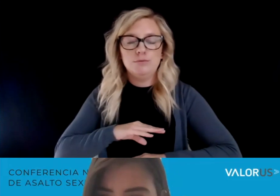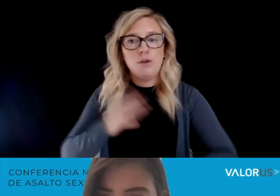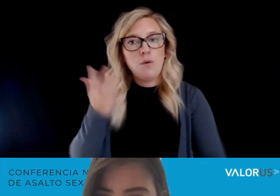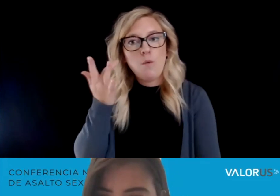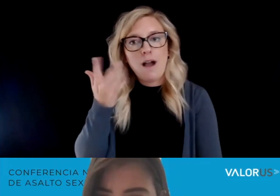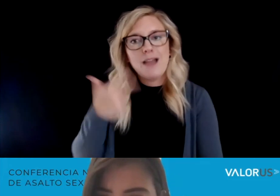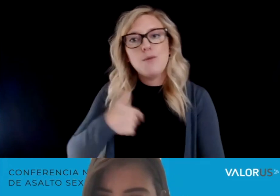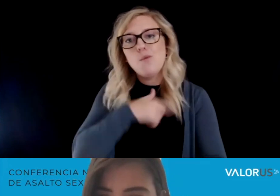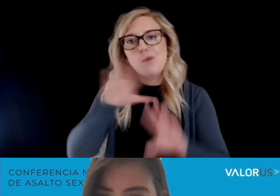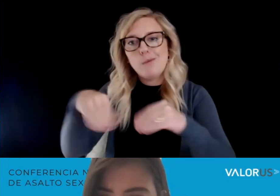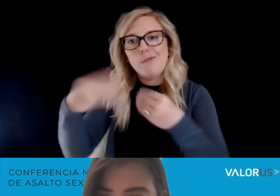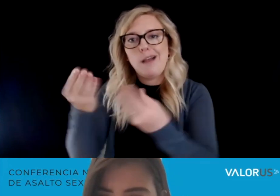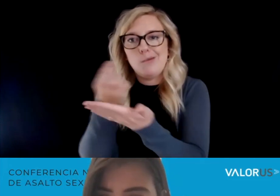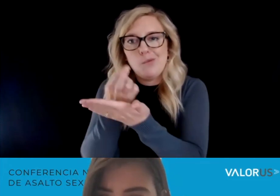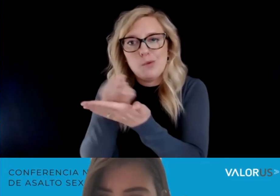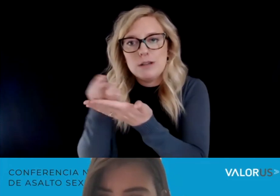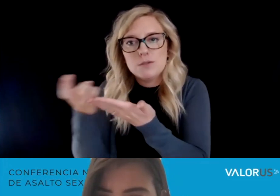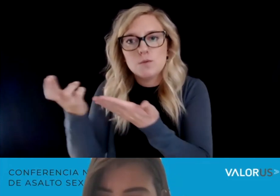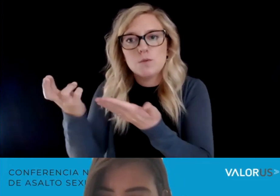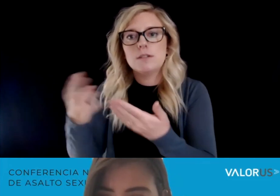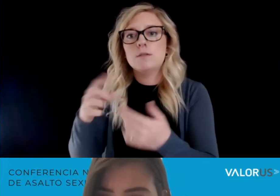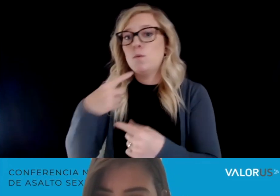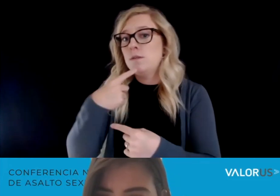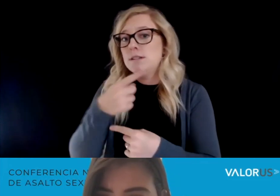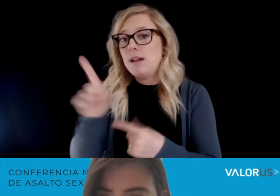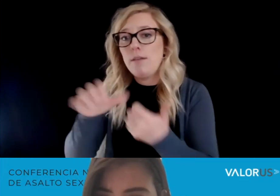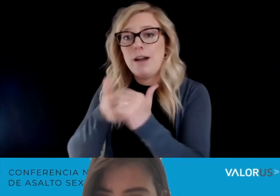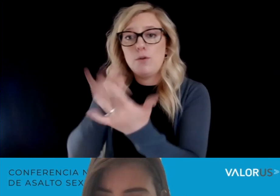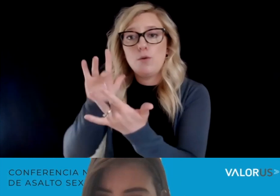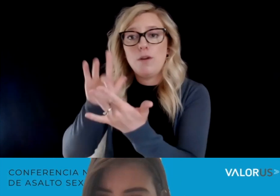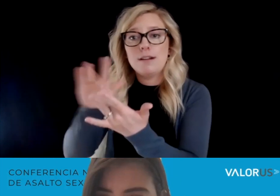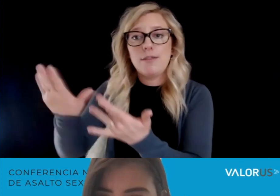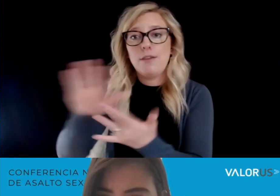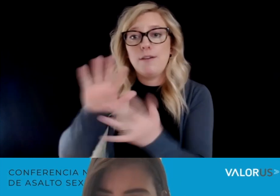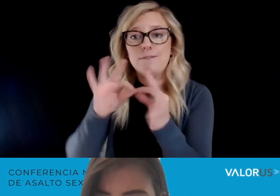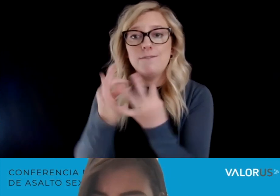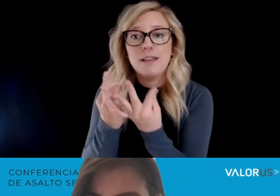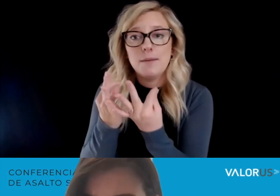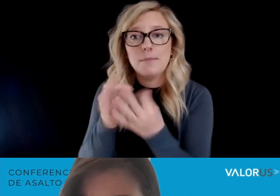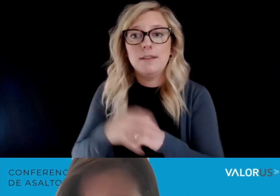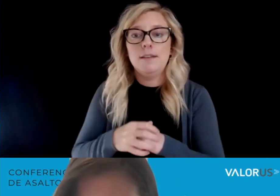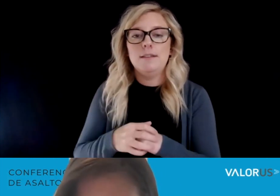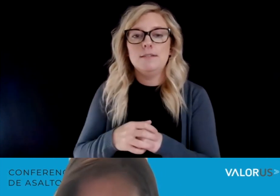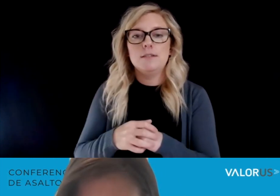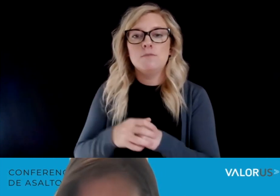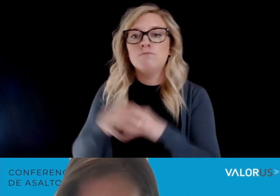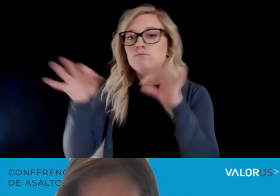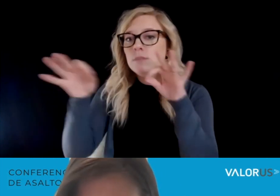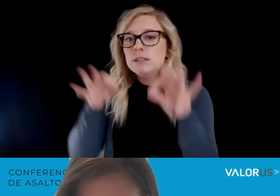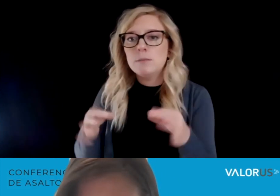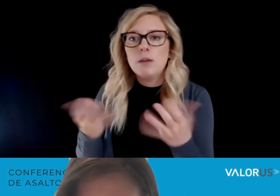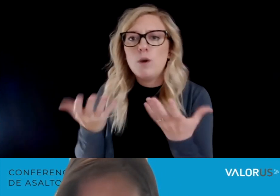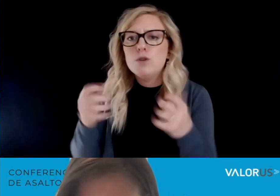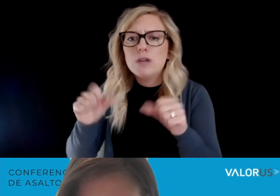give them resources. We talk about how to contact their families, the things they can do in this country,